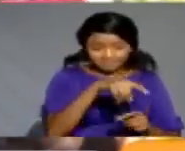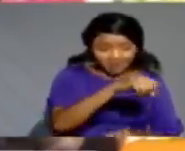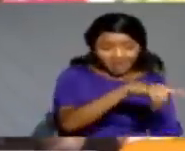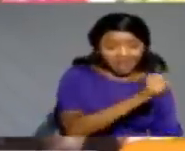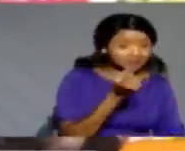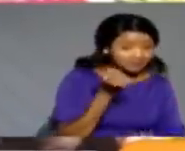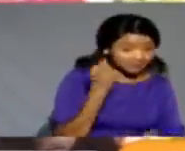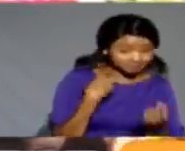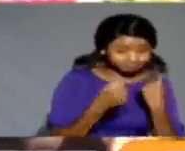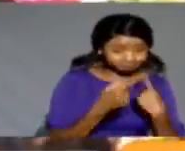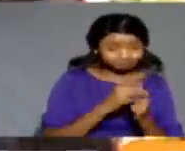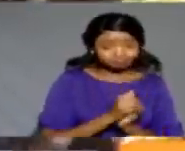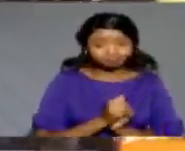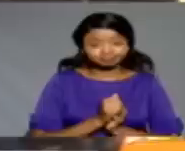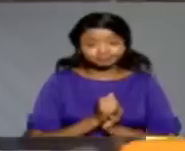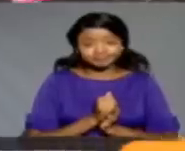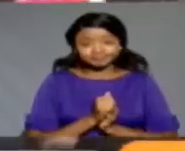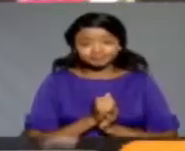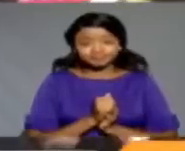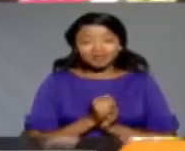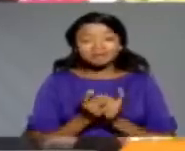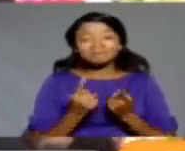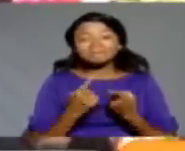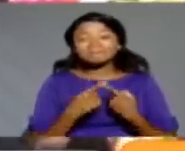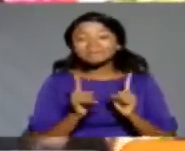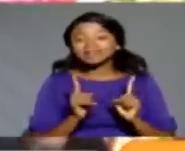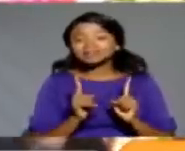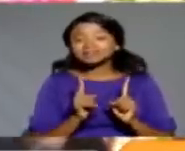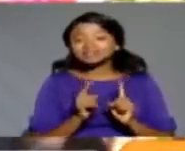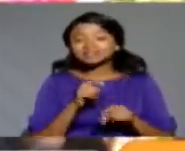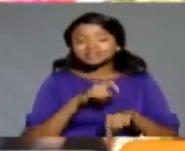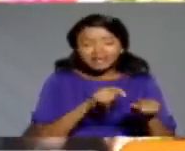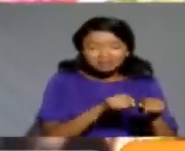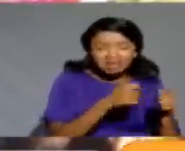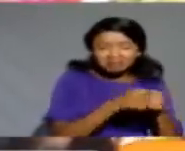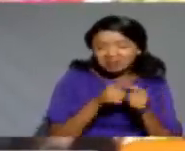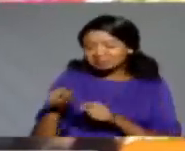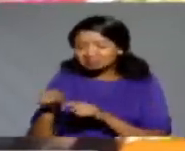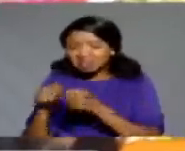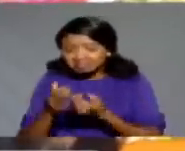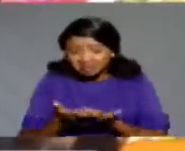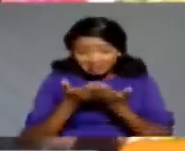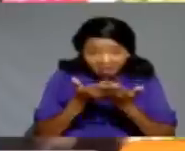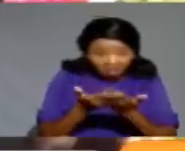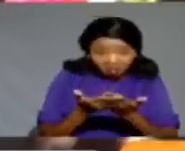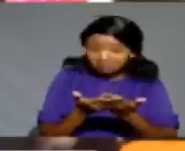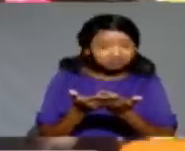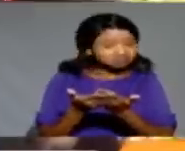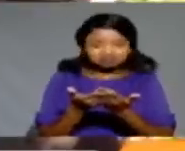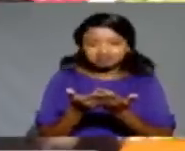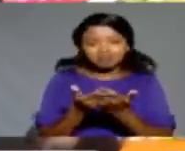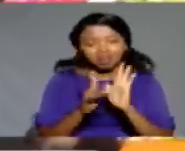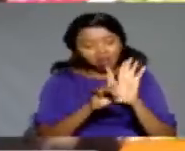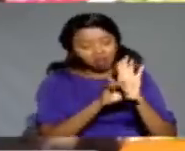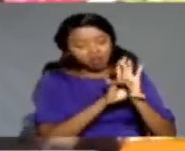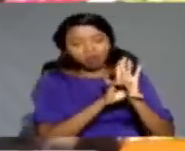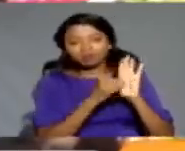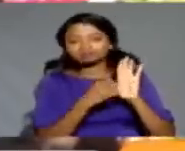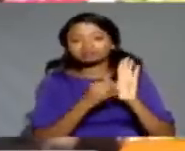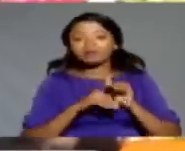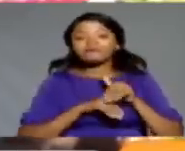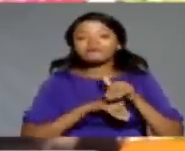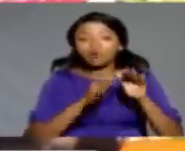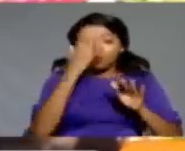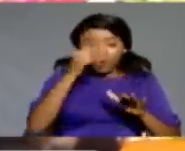injustices. But there are no two wrongs which can make a right. Let us follow the law, because we